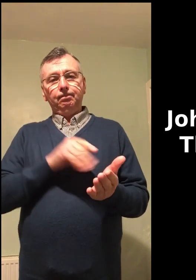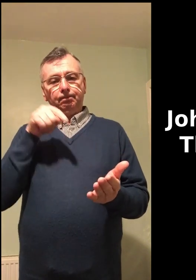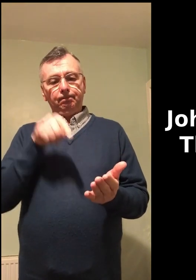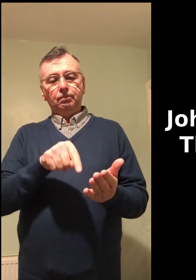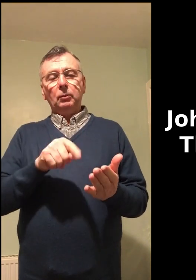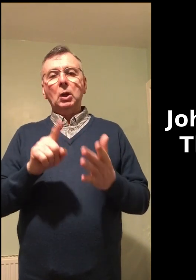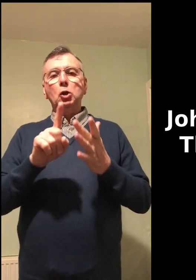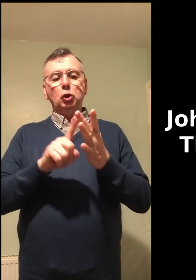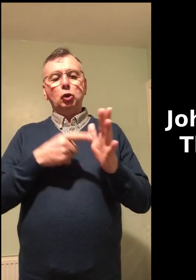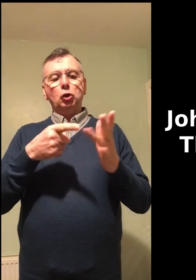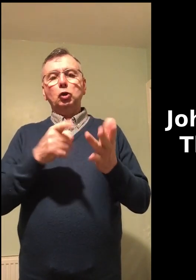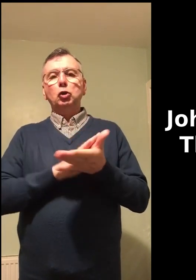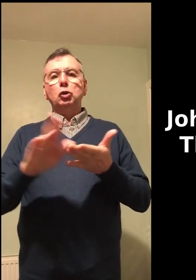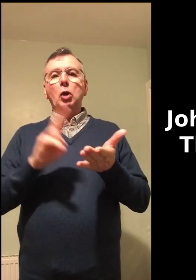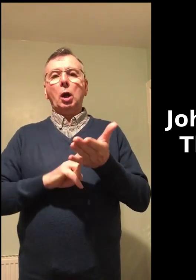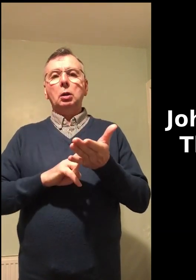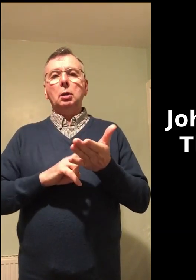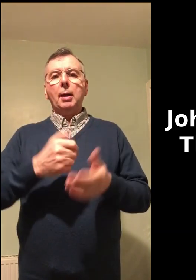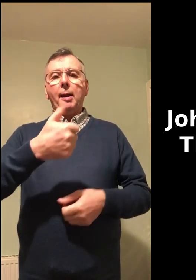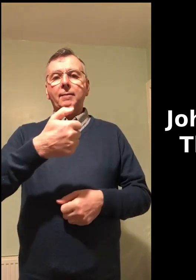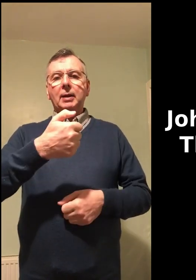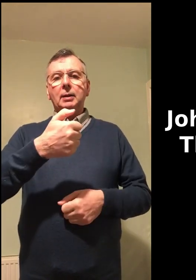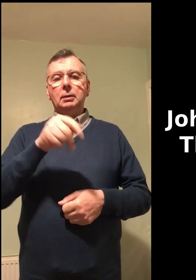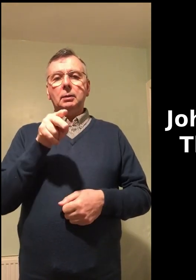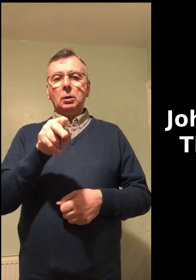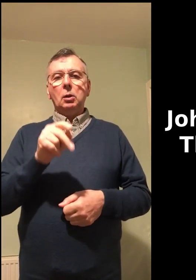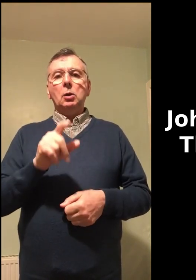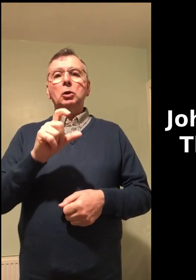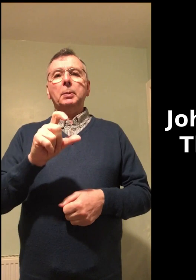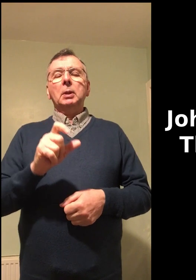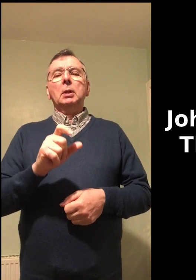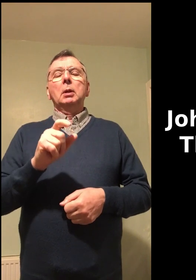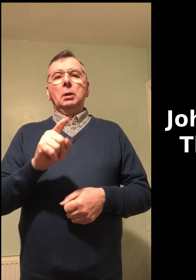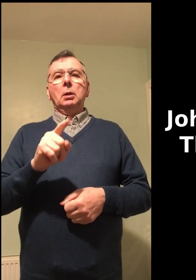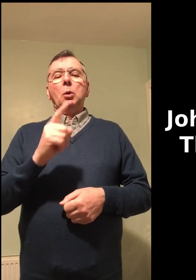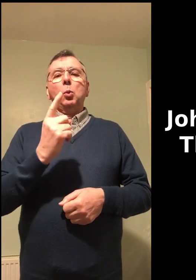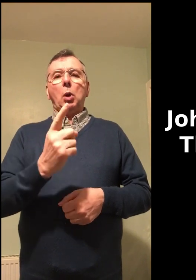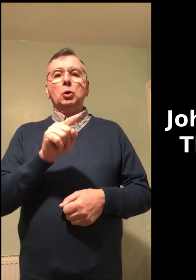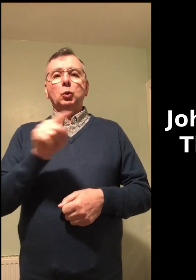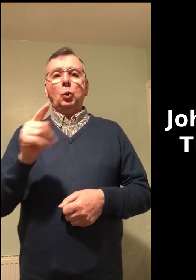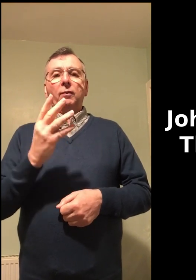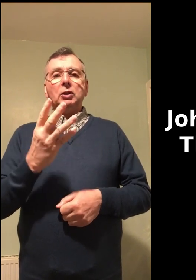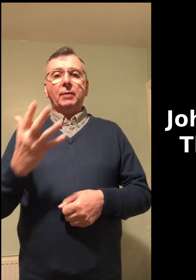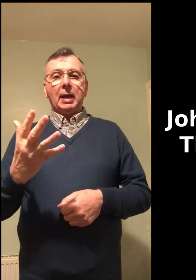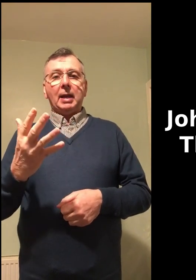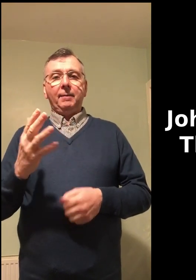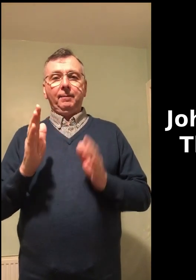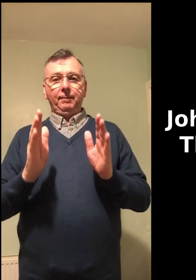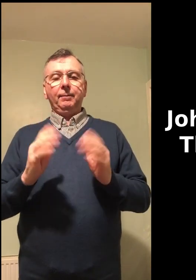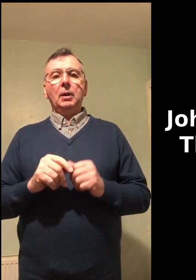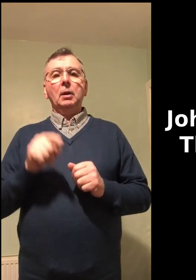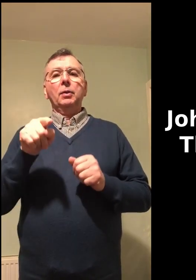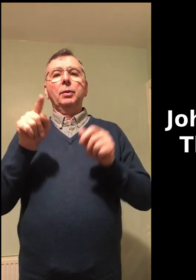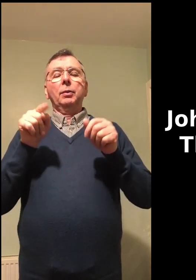The Bible reading is taken from the New Testament, from the Gospel of John, Chapter 11, verses 1